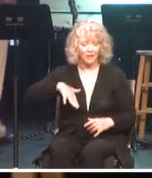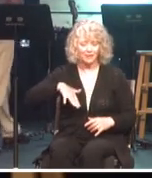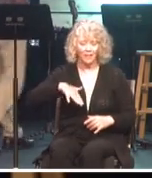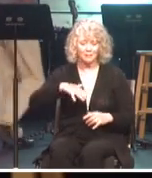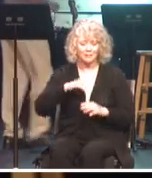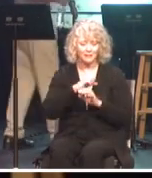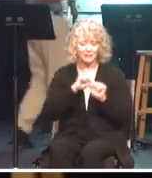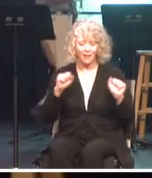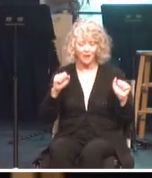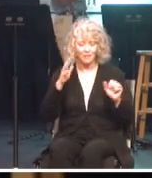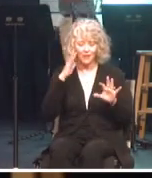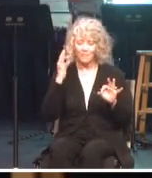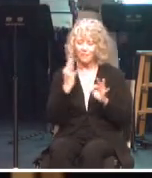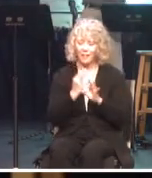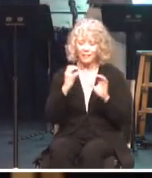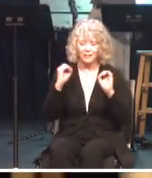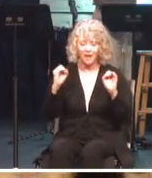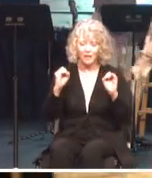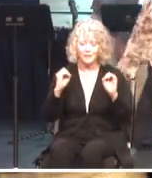them.